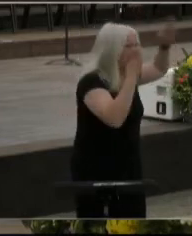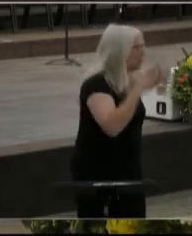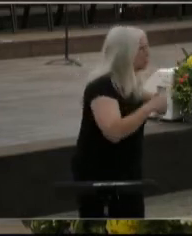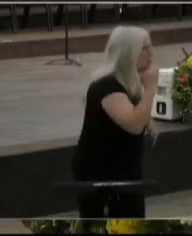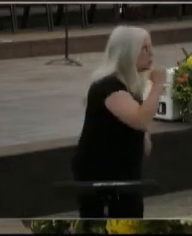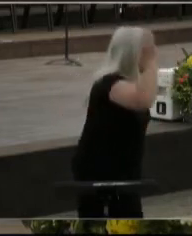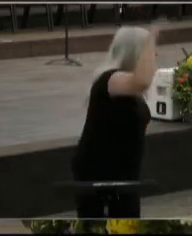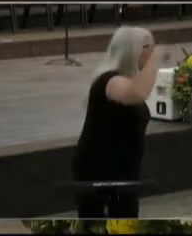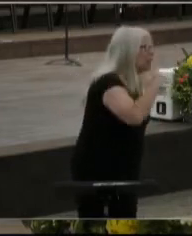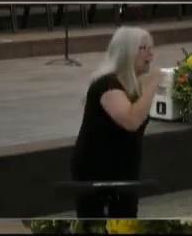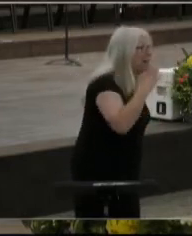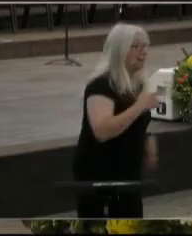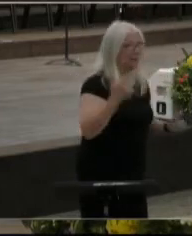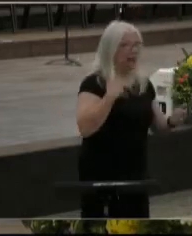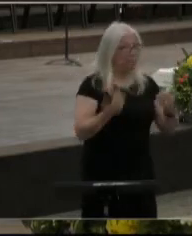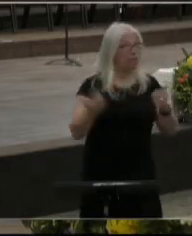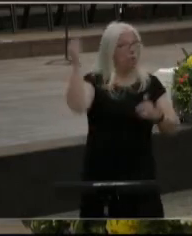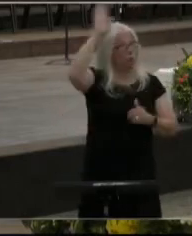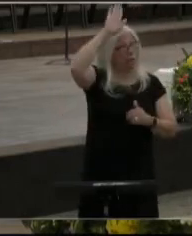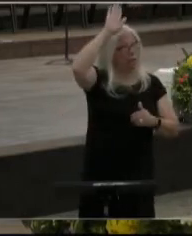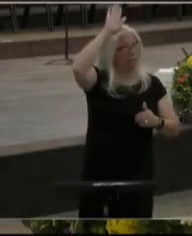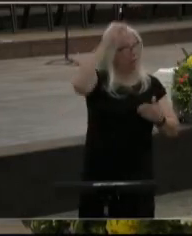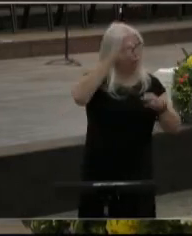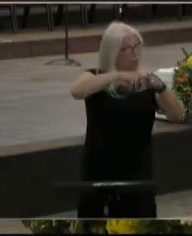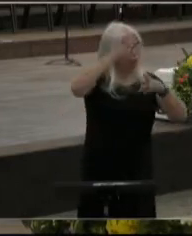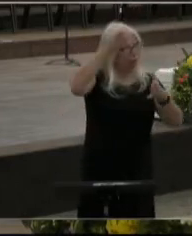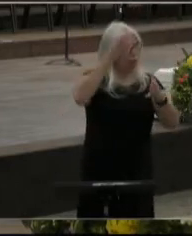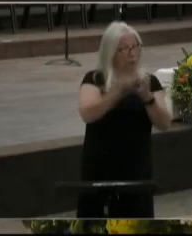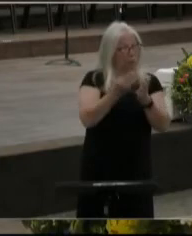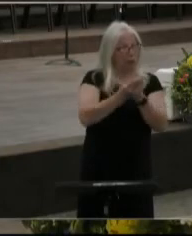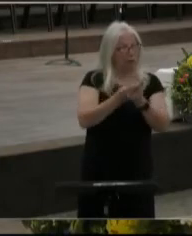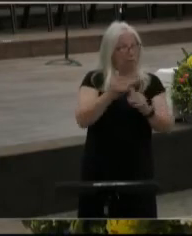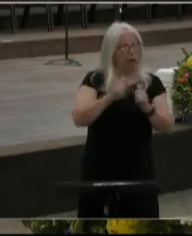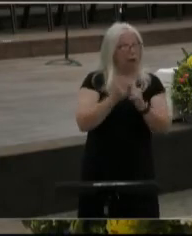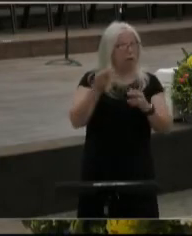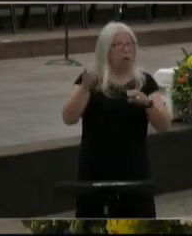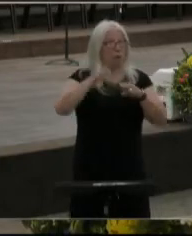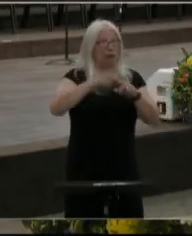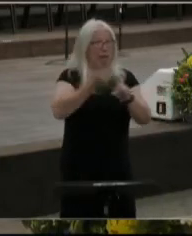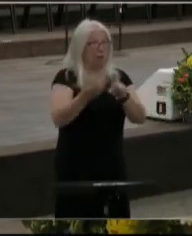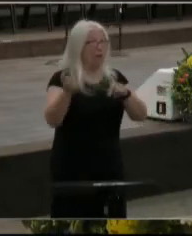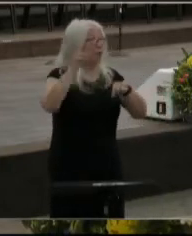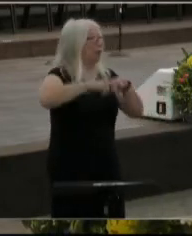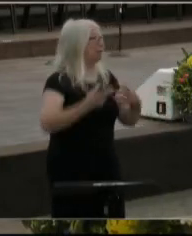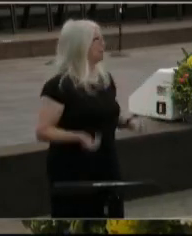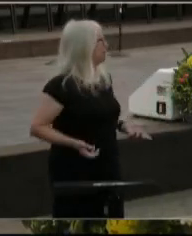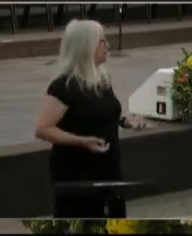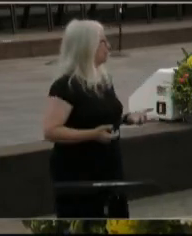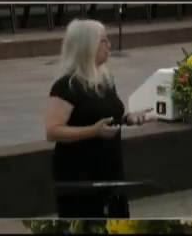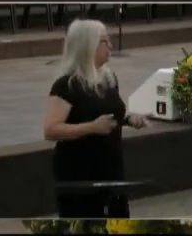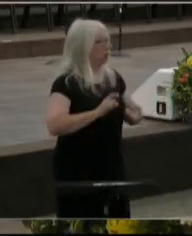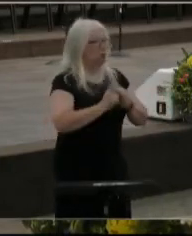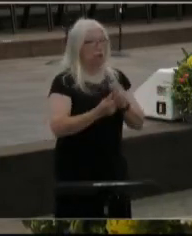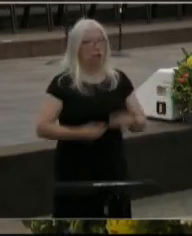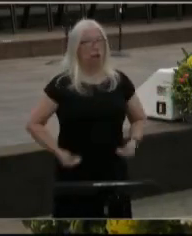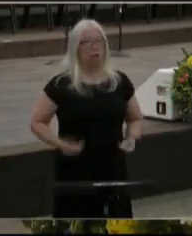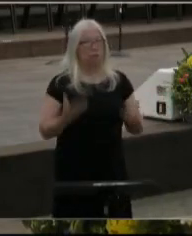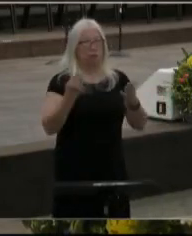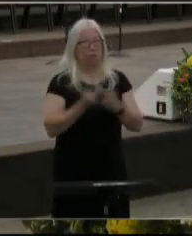liars? Now, how many of y'all want a raise? I want to tell you how to get a raise. You want to give yourself a raise? Change how you spend your